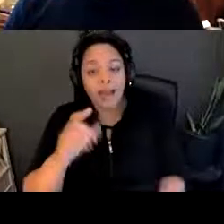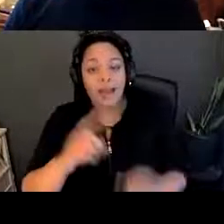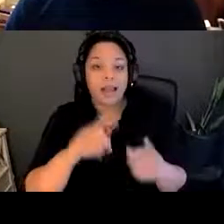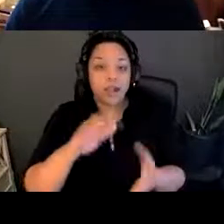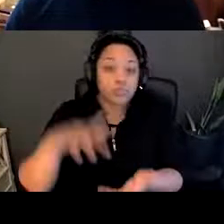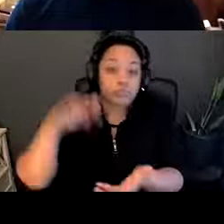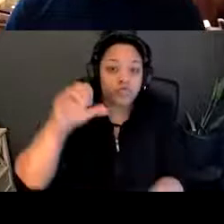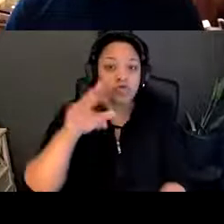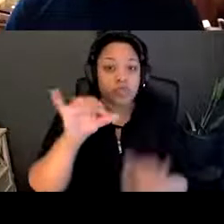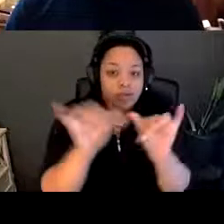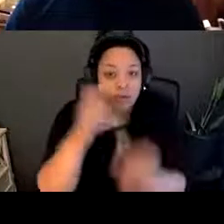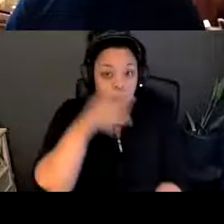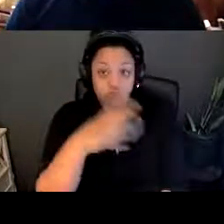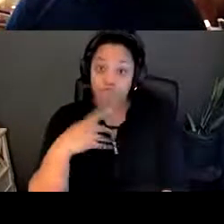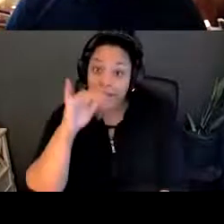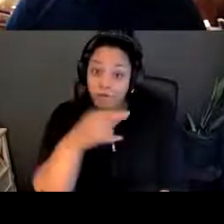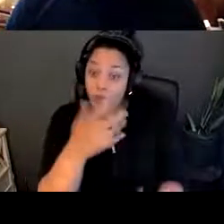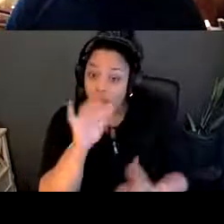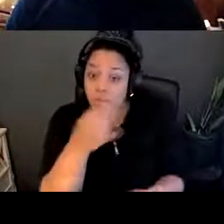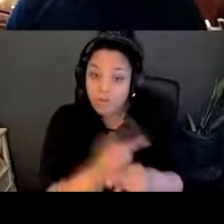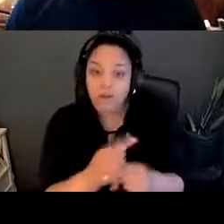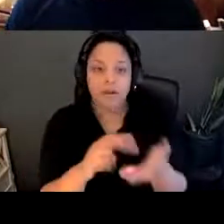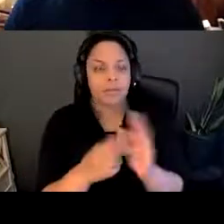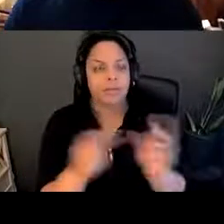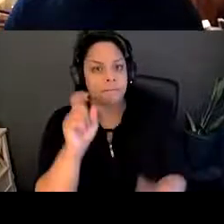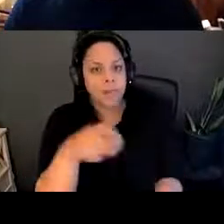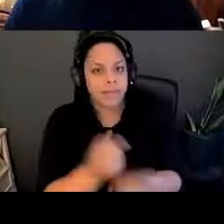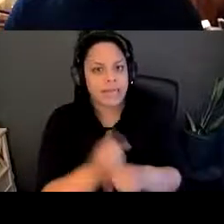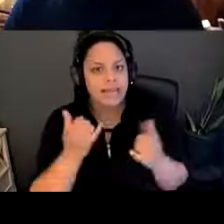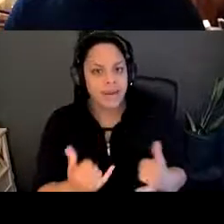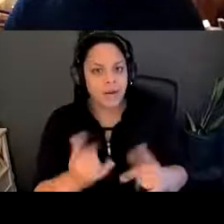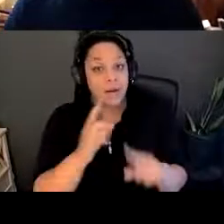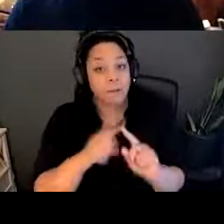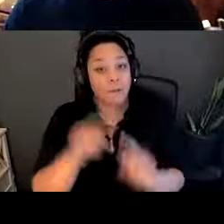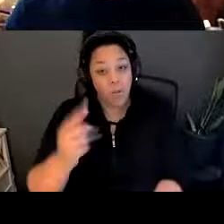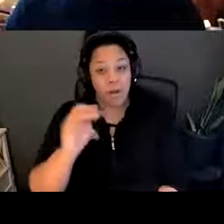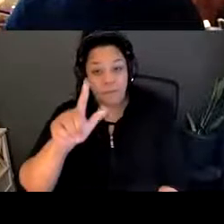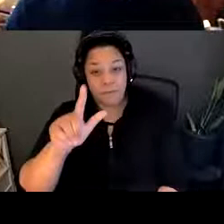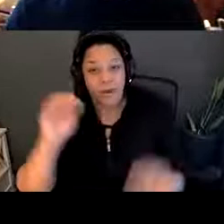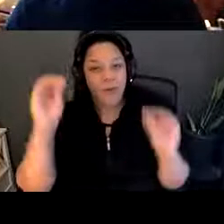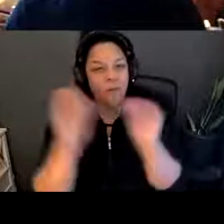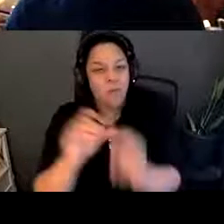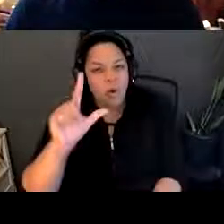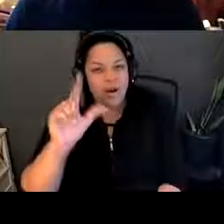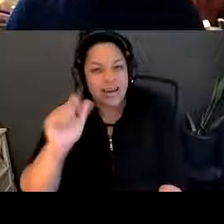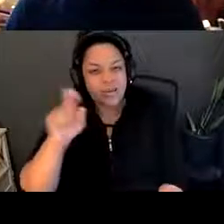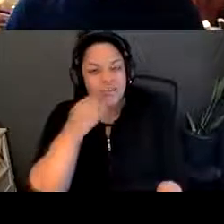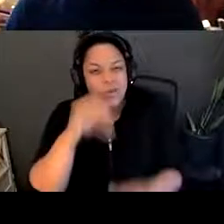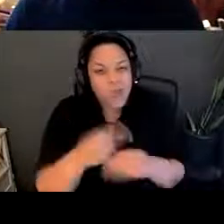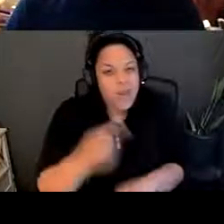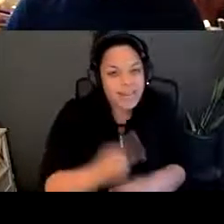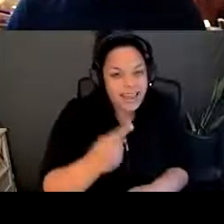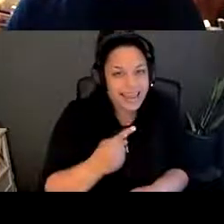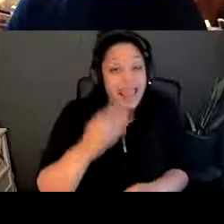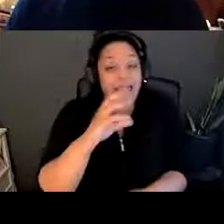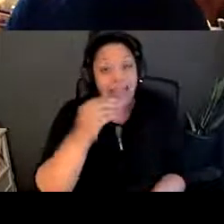that, because that's what you crave and that's what you want. Meanwhile, there's more calories in that one meal than you should eat for an entire day, let alone eating it in the middle of the night